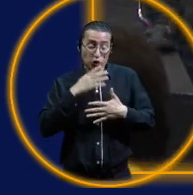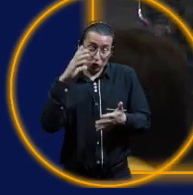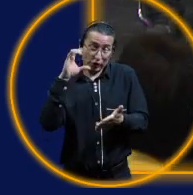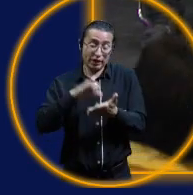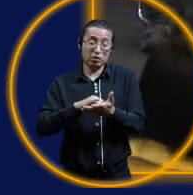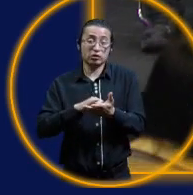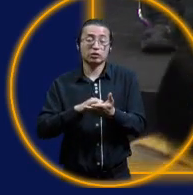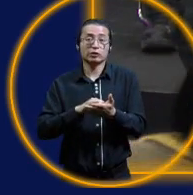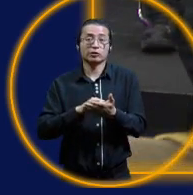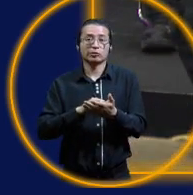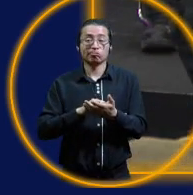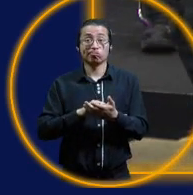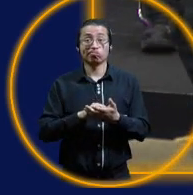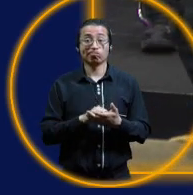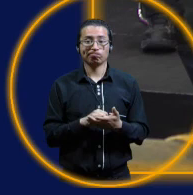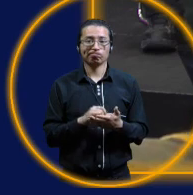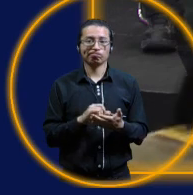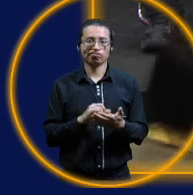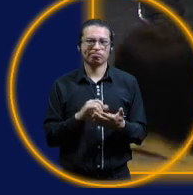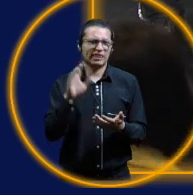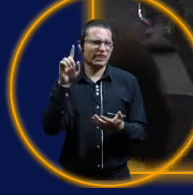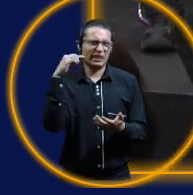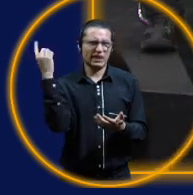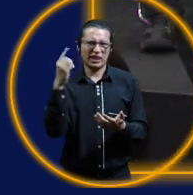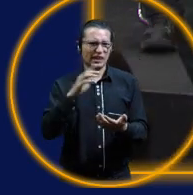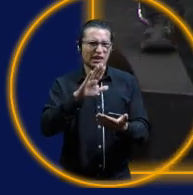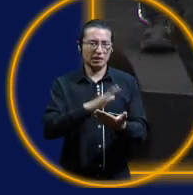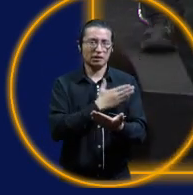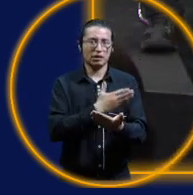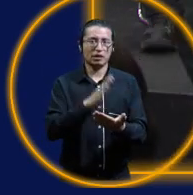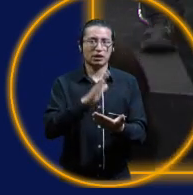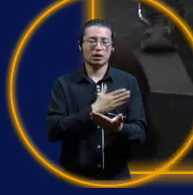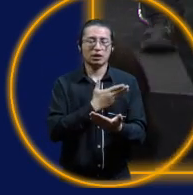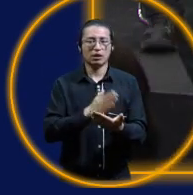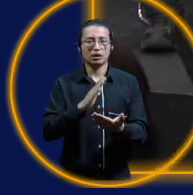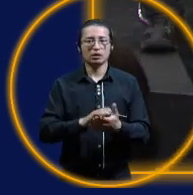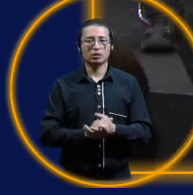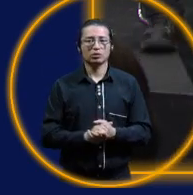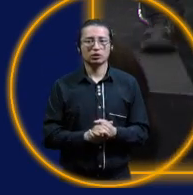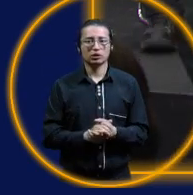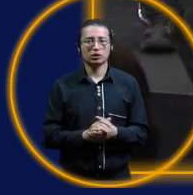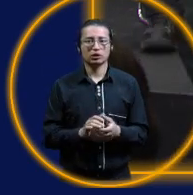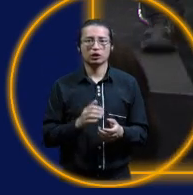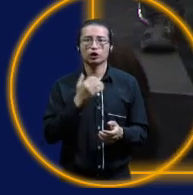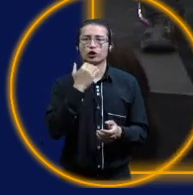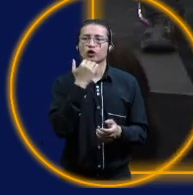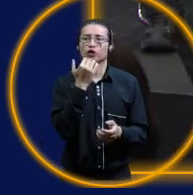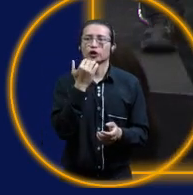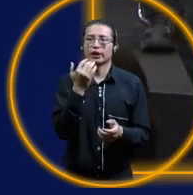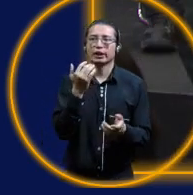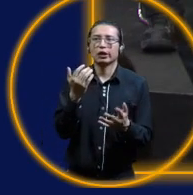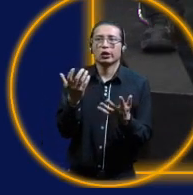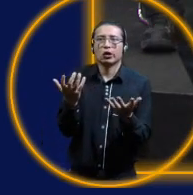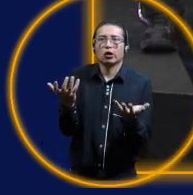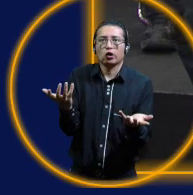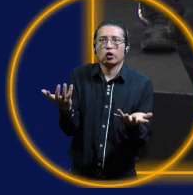music in general, it hits you very honestly. You hear something and you like it,